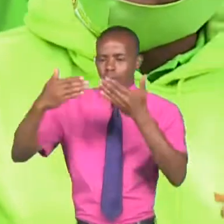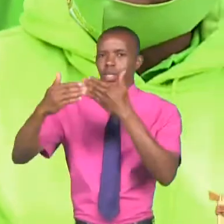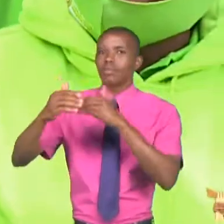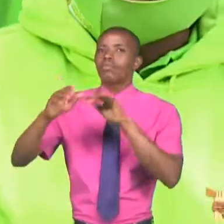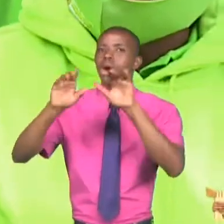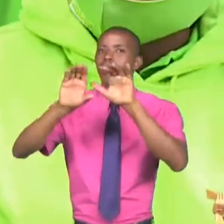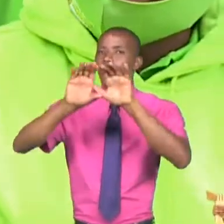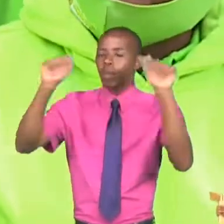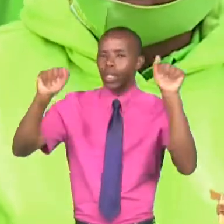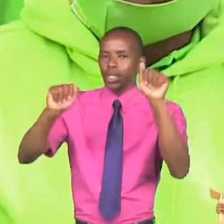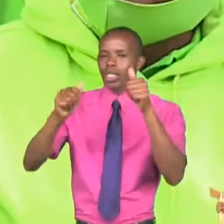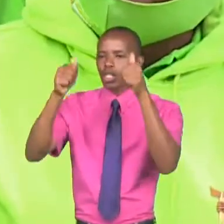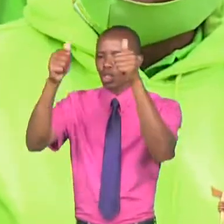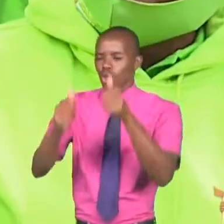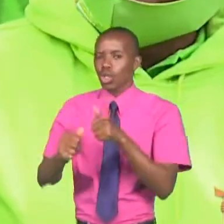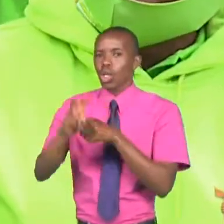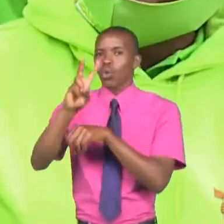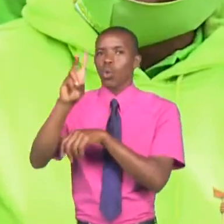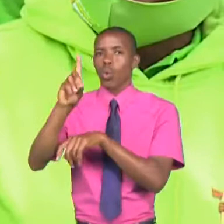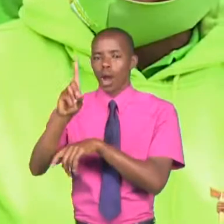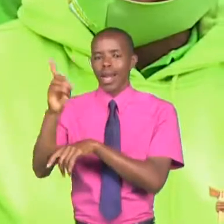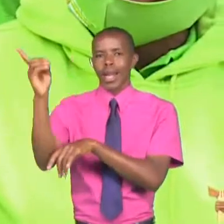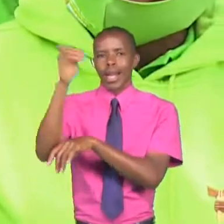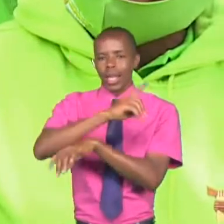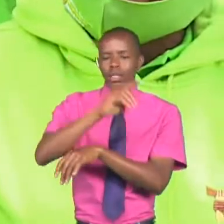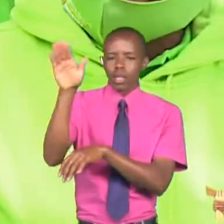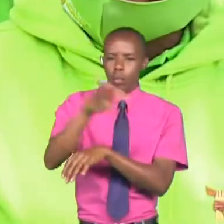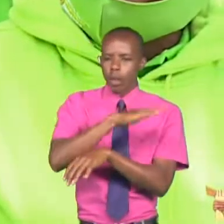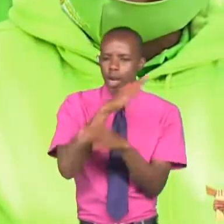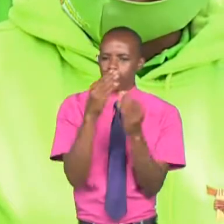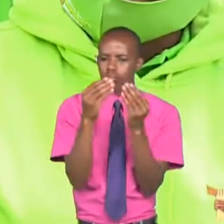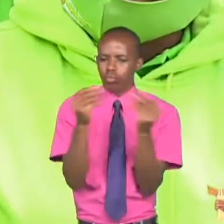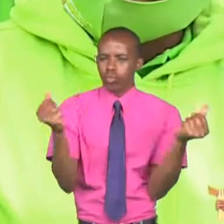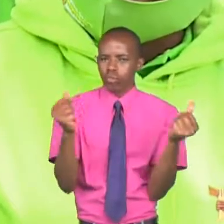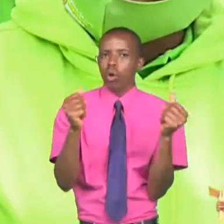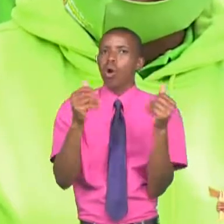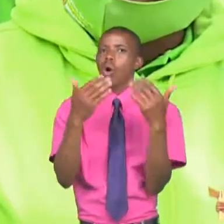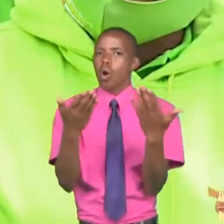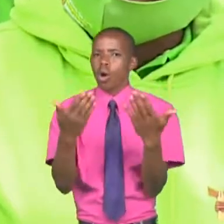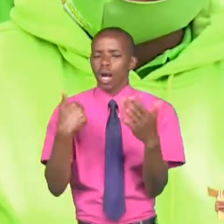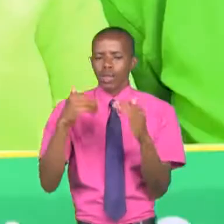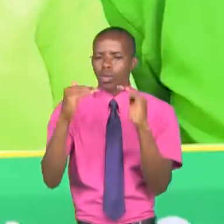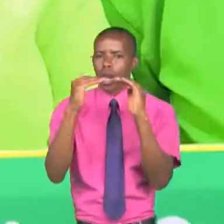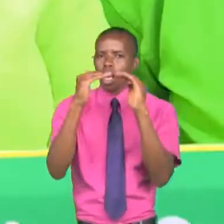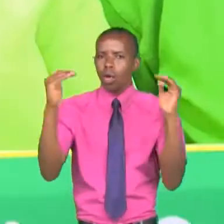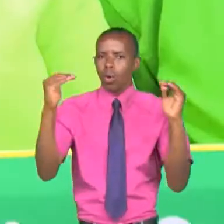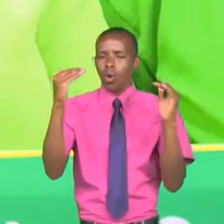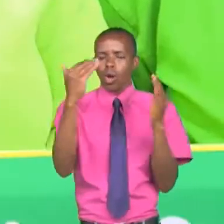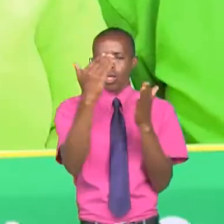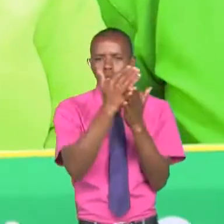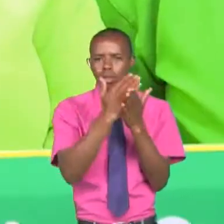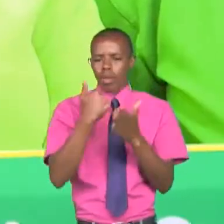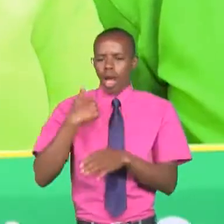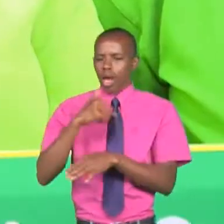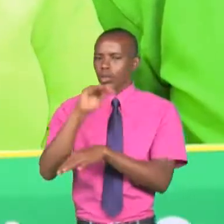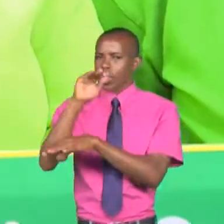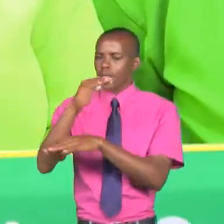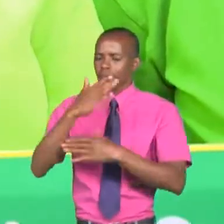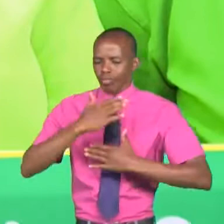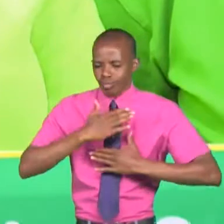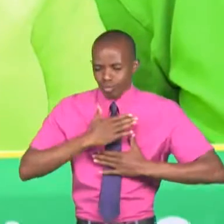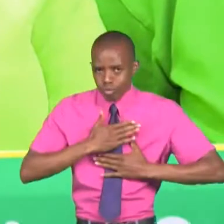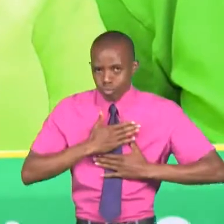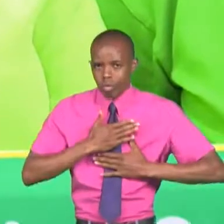for 21 days to actually dissolve the Parliament, or else we will equally have another statement. Tunakuomba kwa heshima na